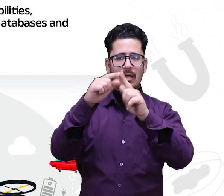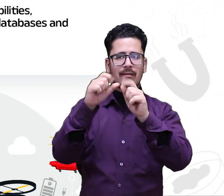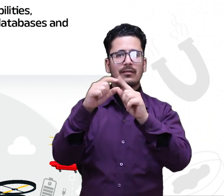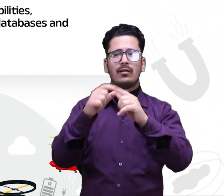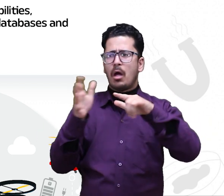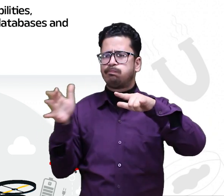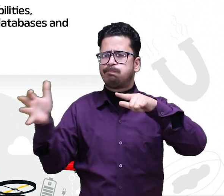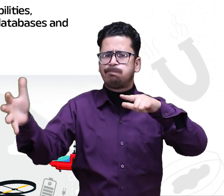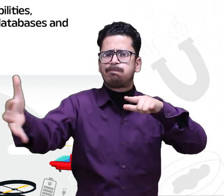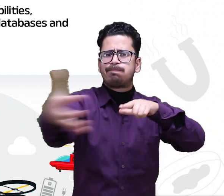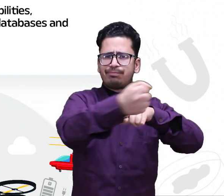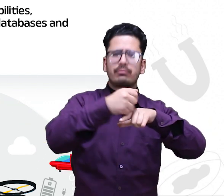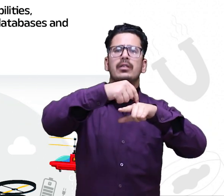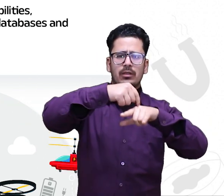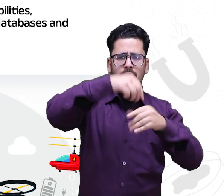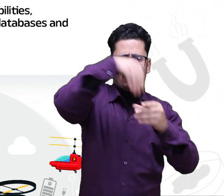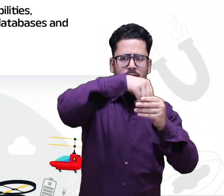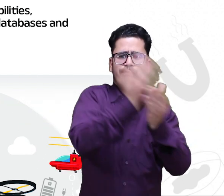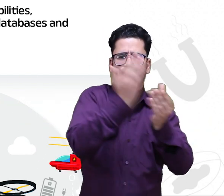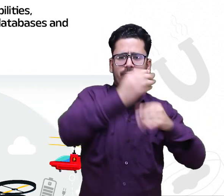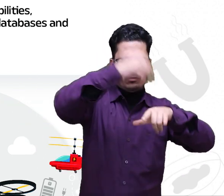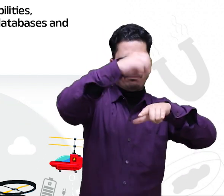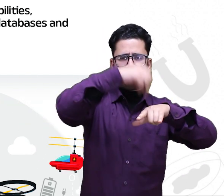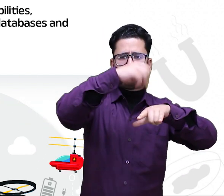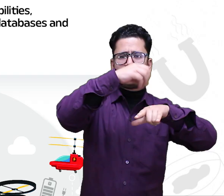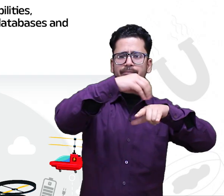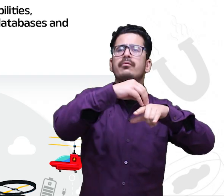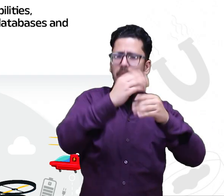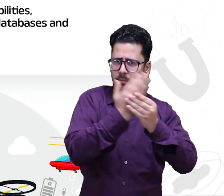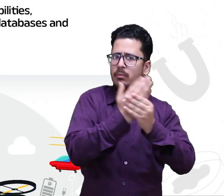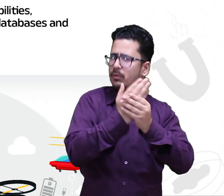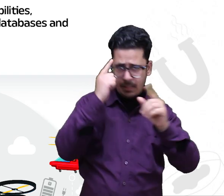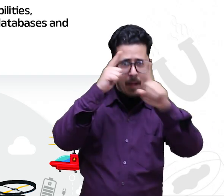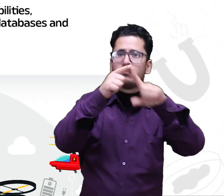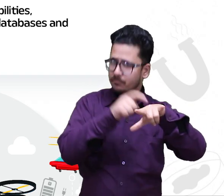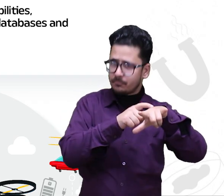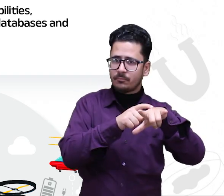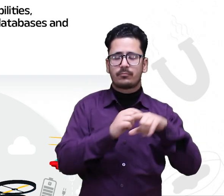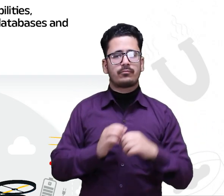These sensors can also collect meteorological data.